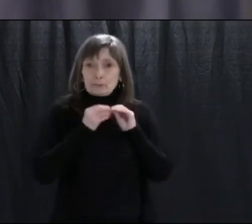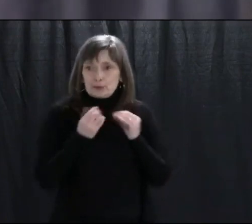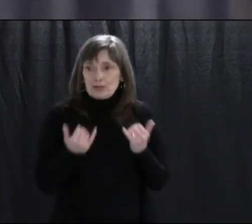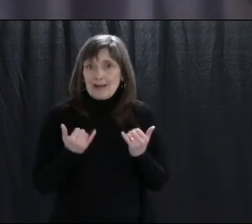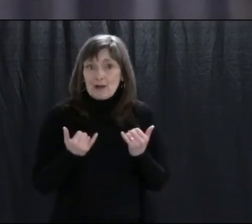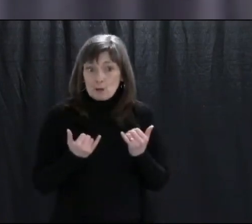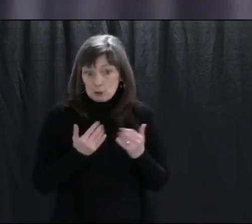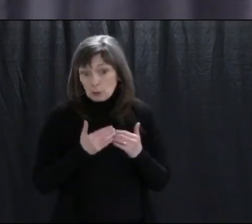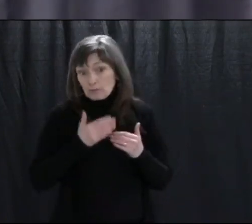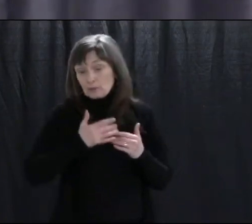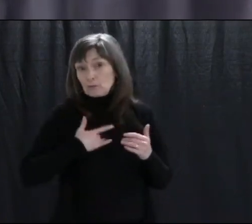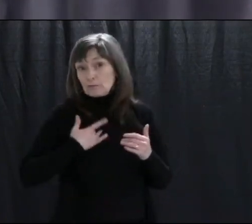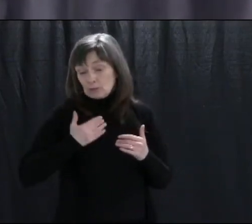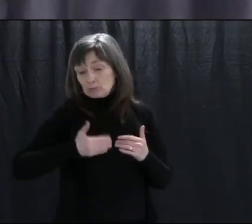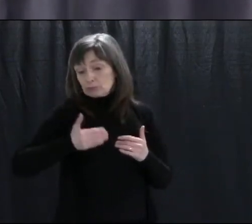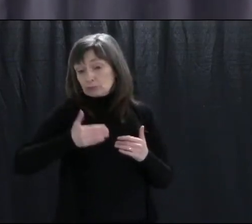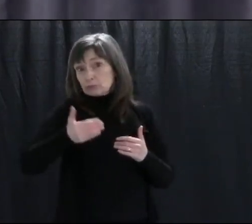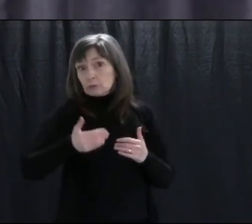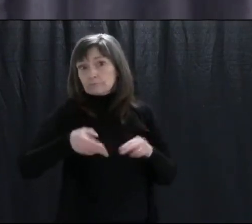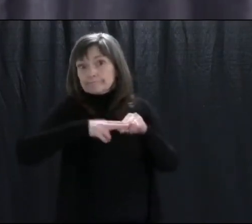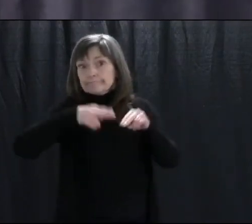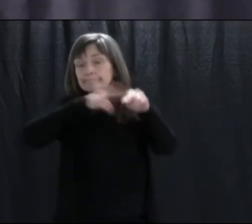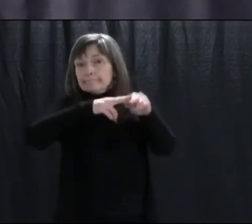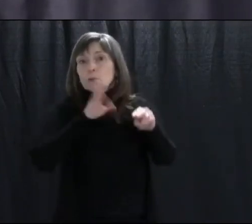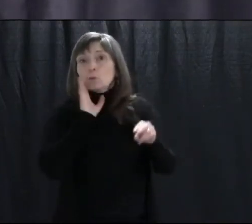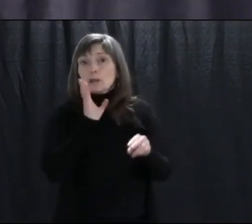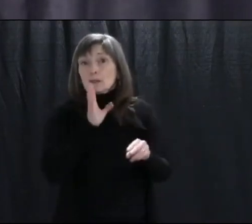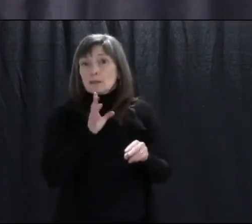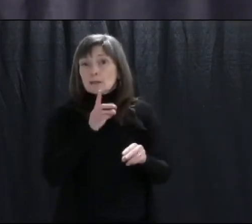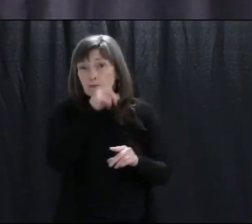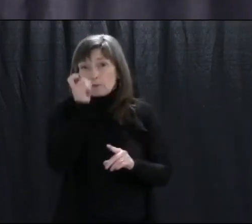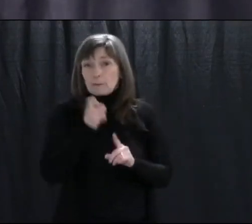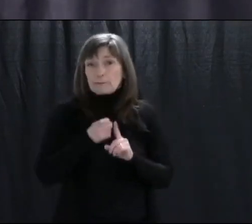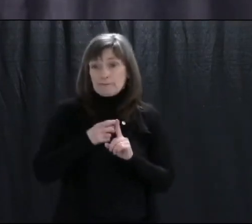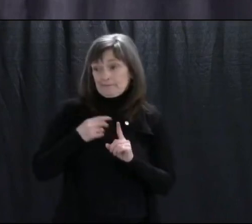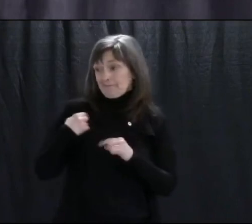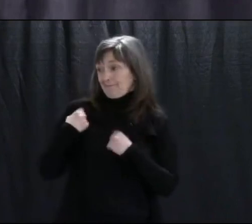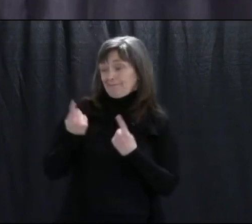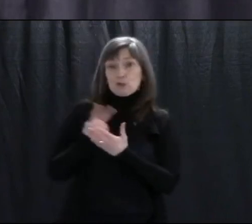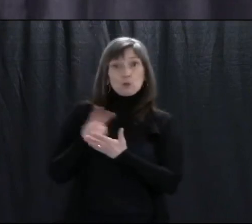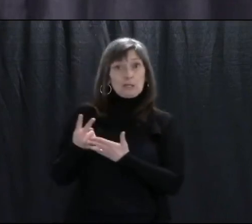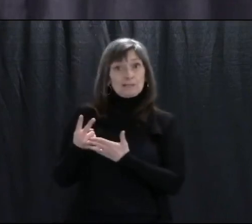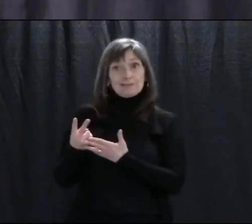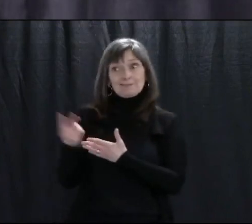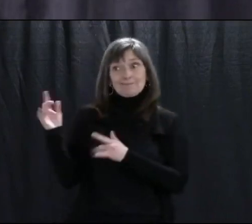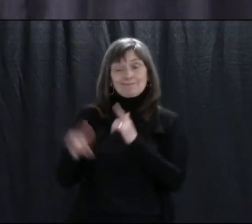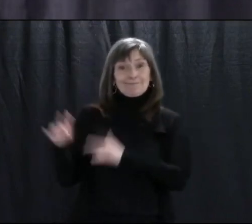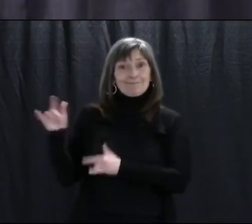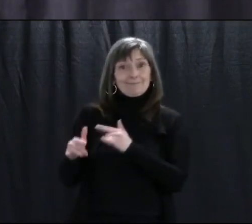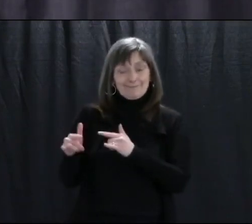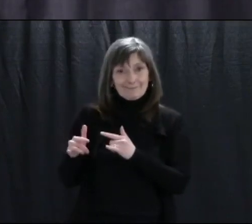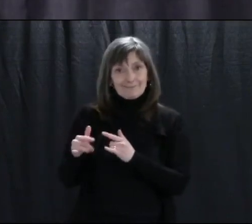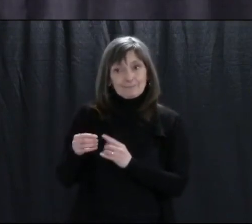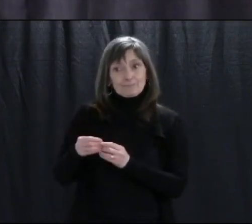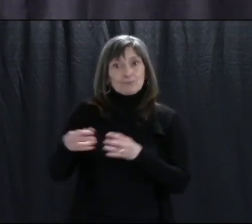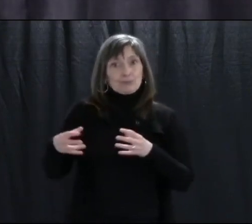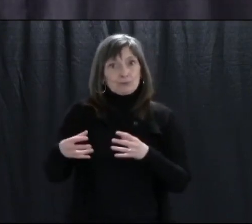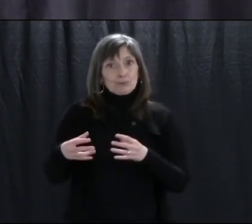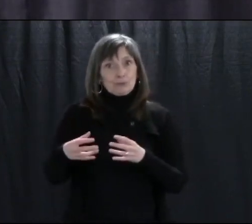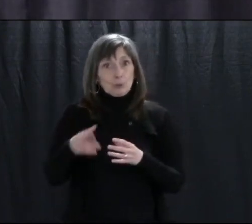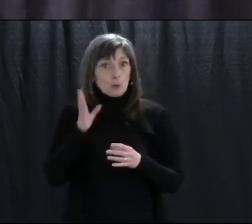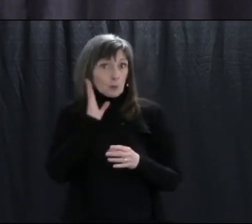another jump over the coming days, knowing that this could be a result of the previous 2 weeks, not just let alone the past 2